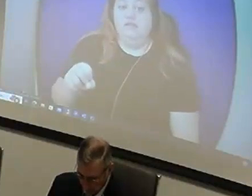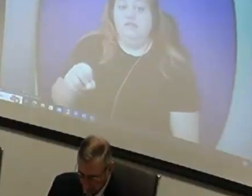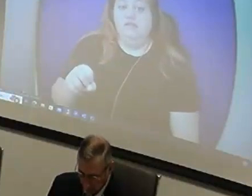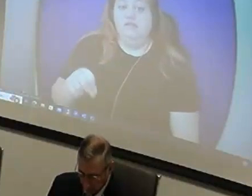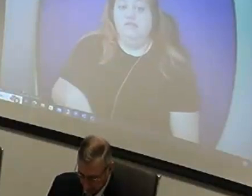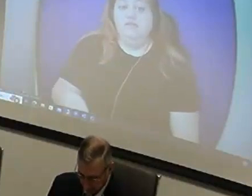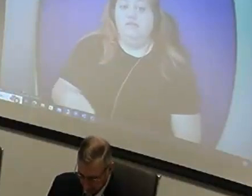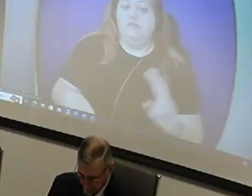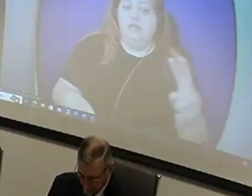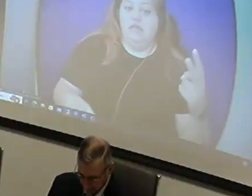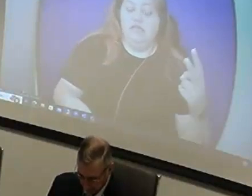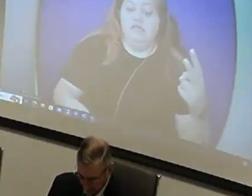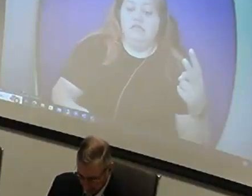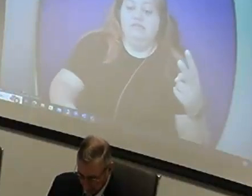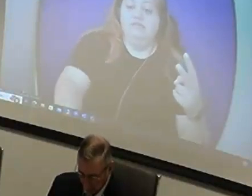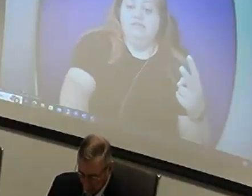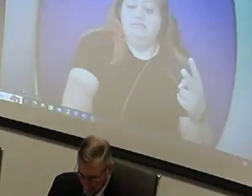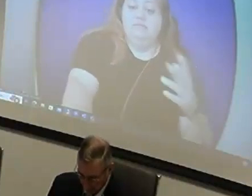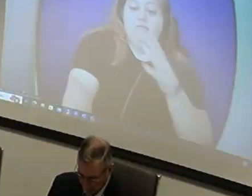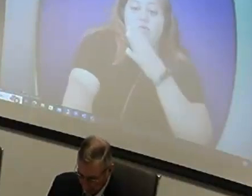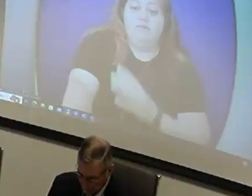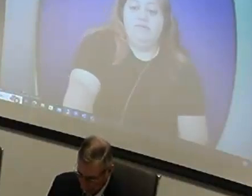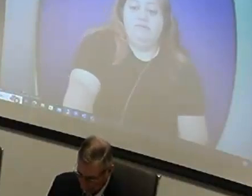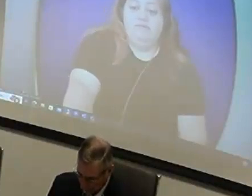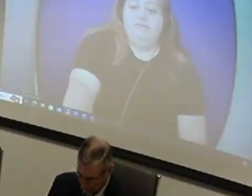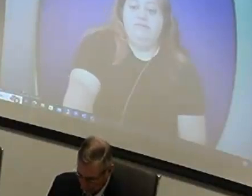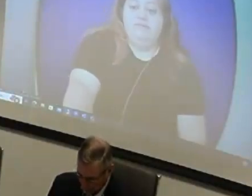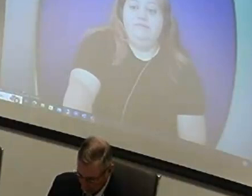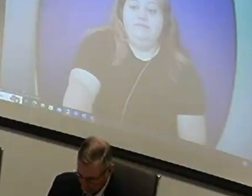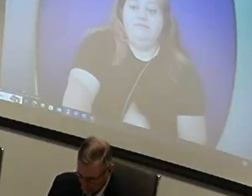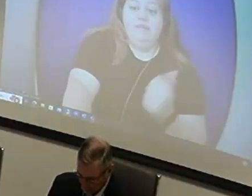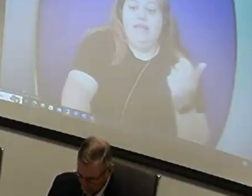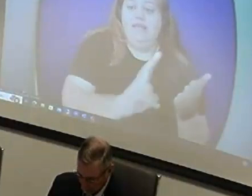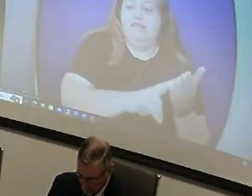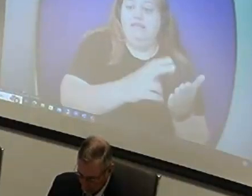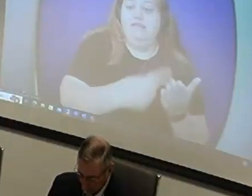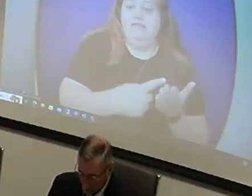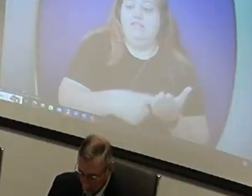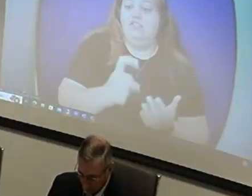Second, Second. any discussion?